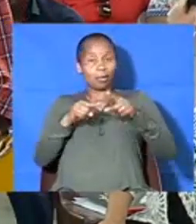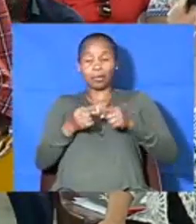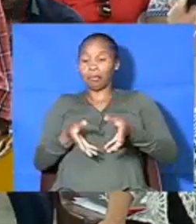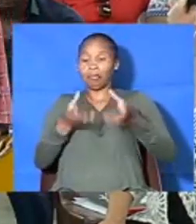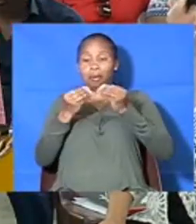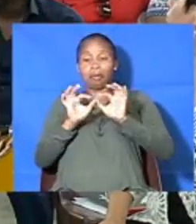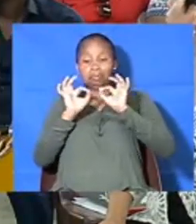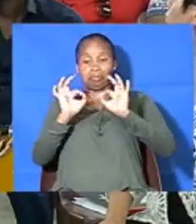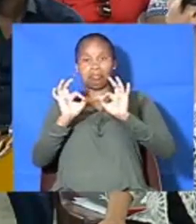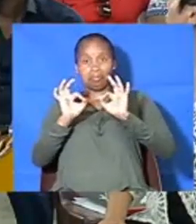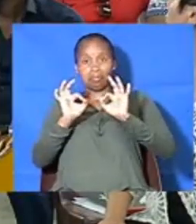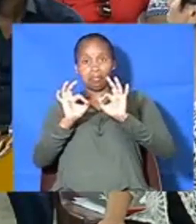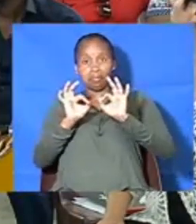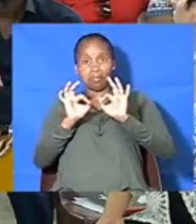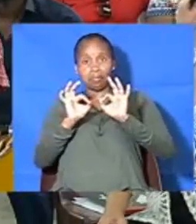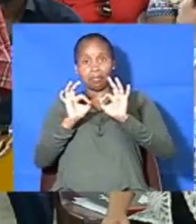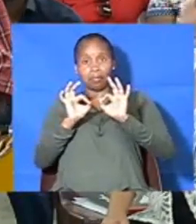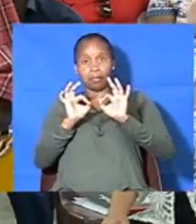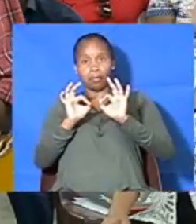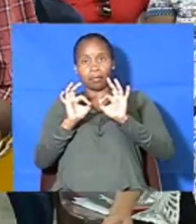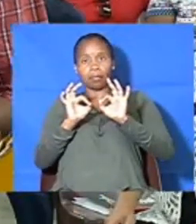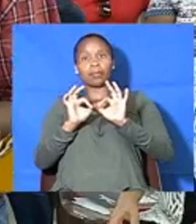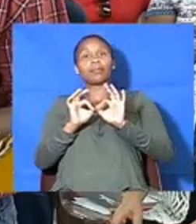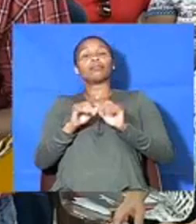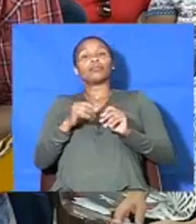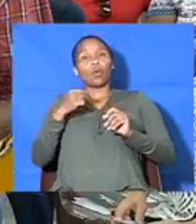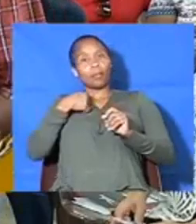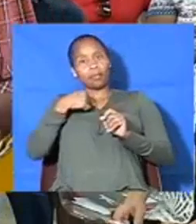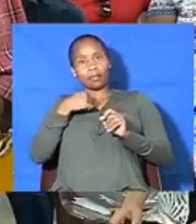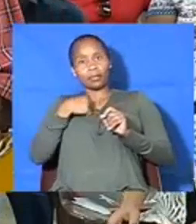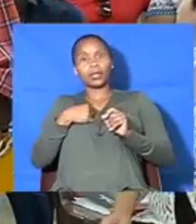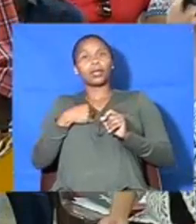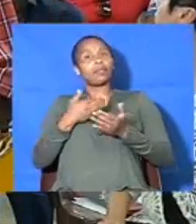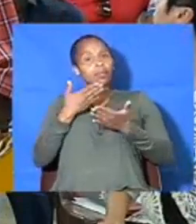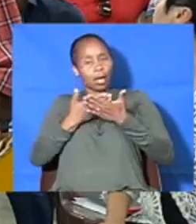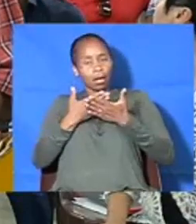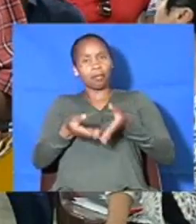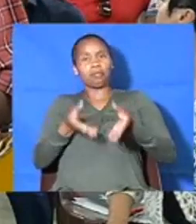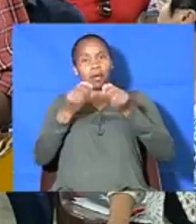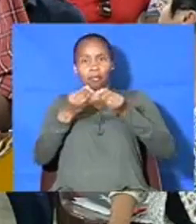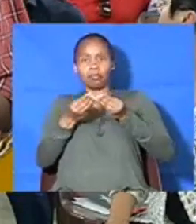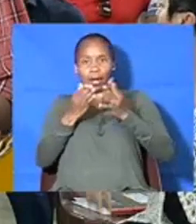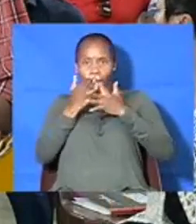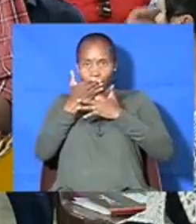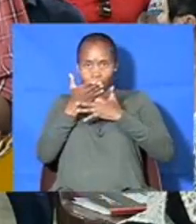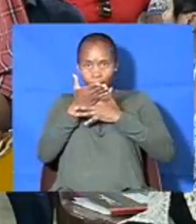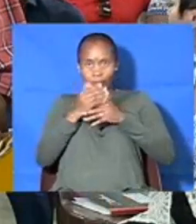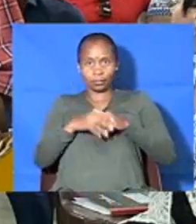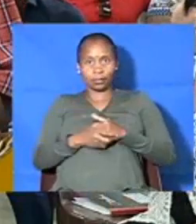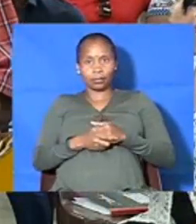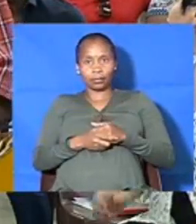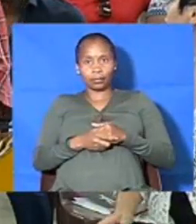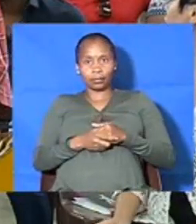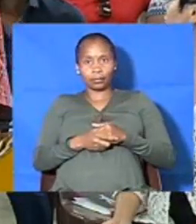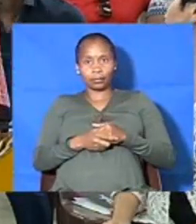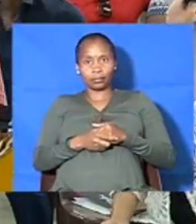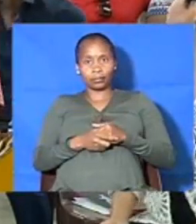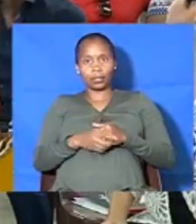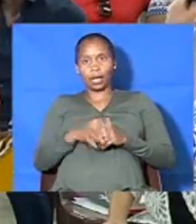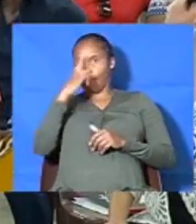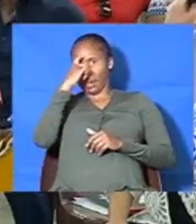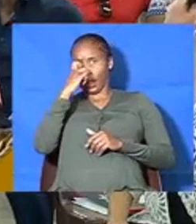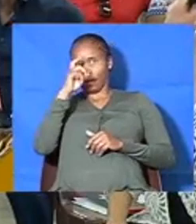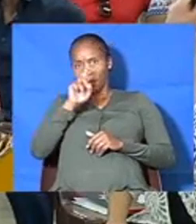from Phalaborwa. Ebile ke nna mo profeta wa kereke ba re ke Light of the People Prophetic Ministry. I'm also a prophet from the